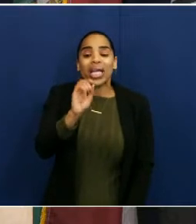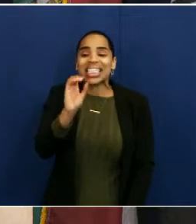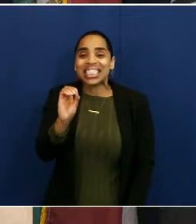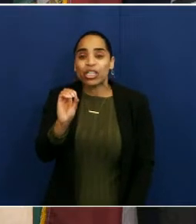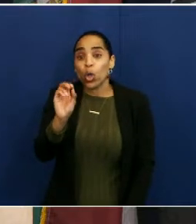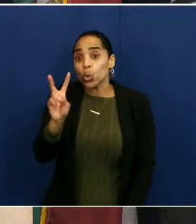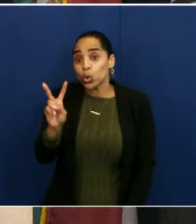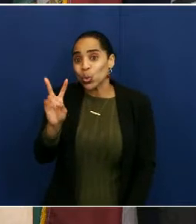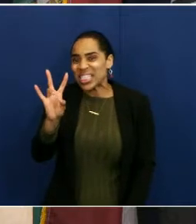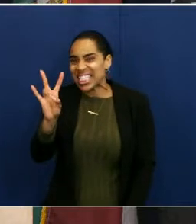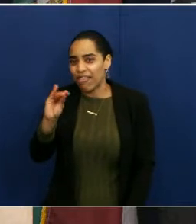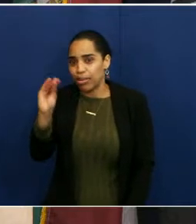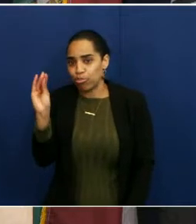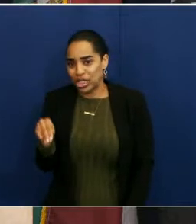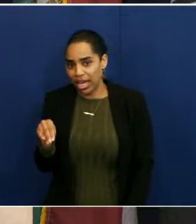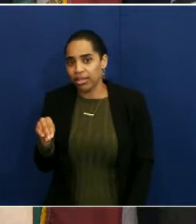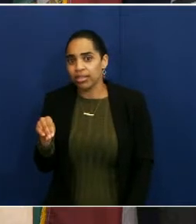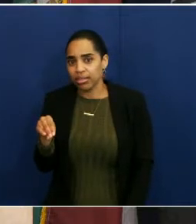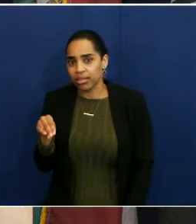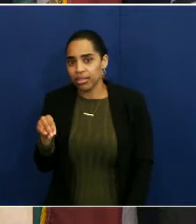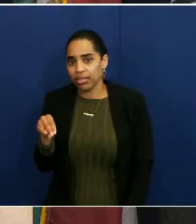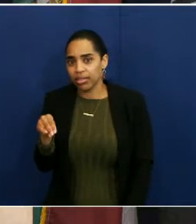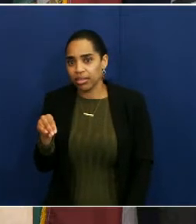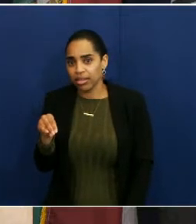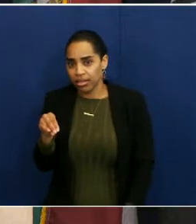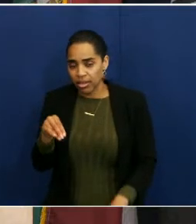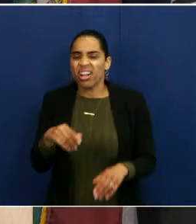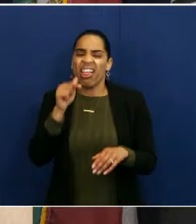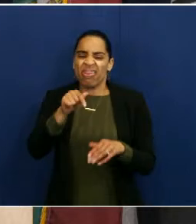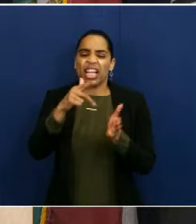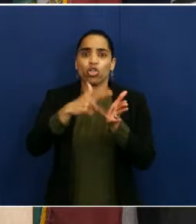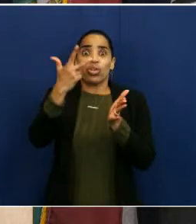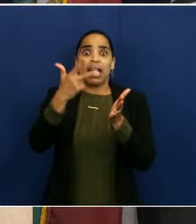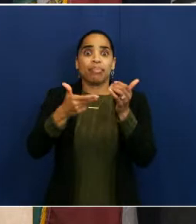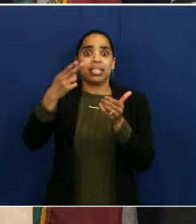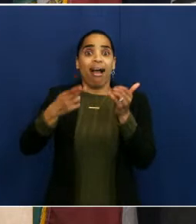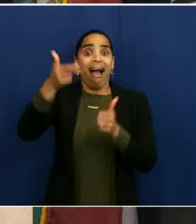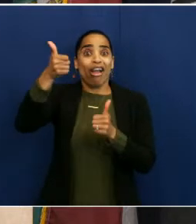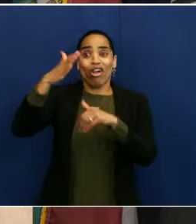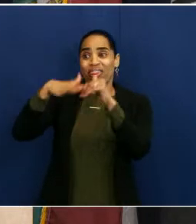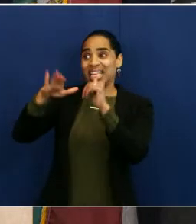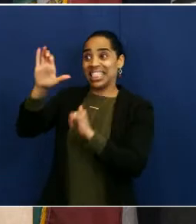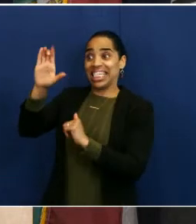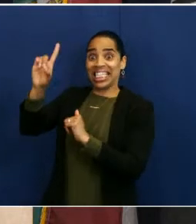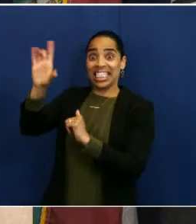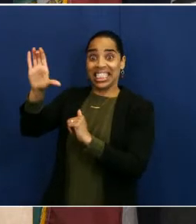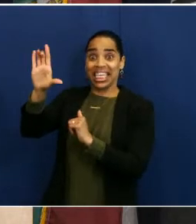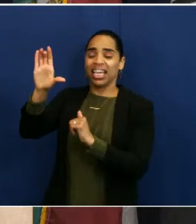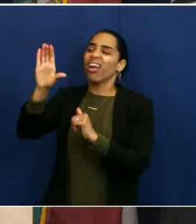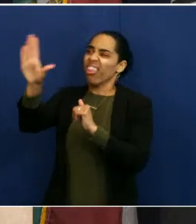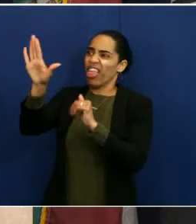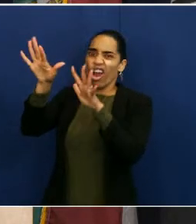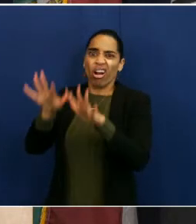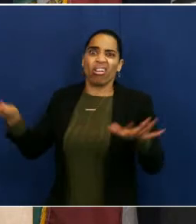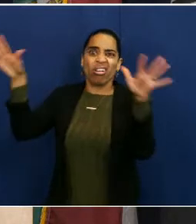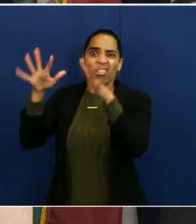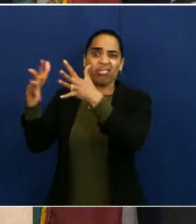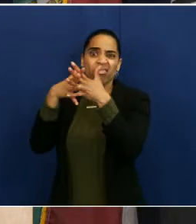0.027%. That is about 3 times higher than if you go to the CDC's website and look at the nationally reported cases. There have